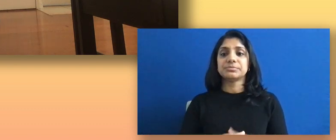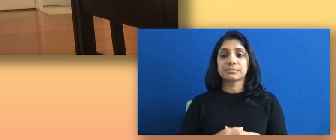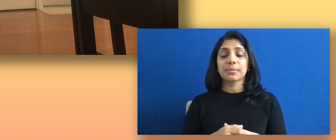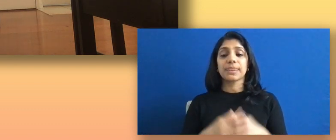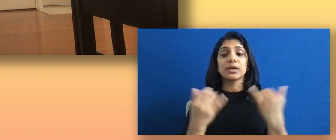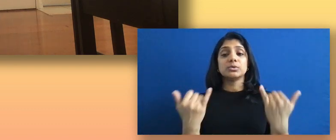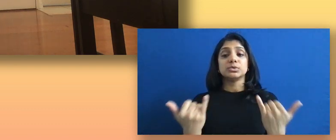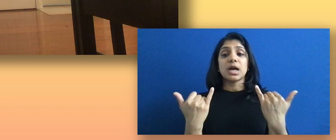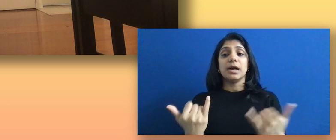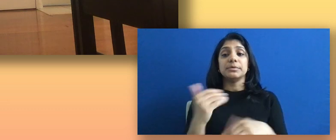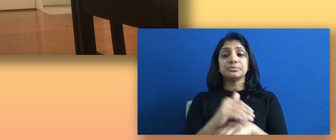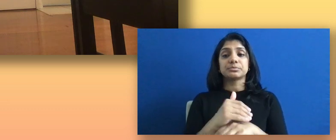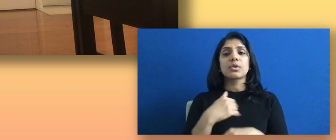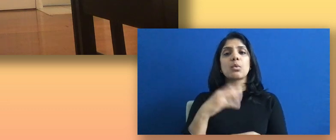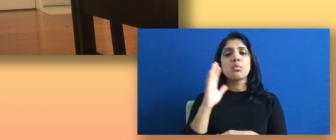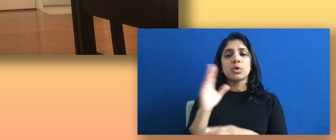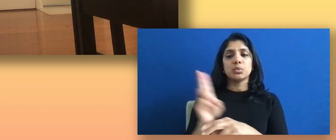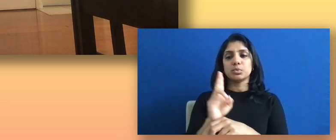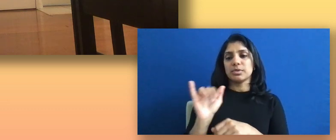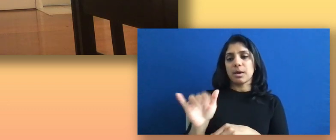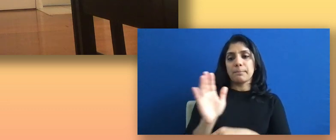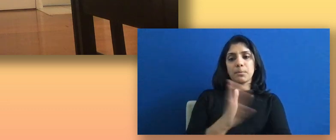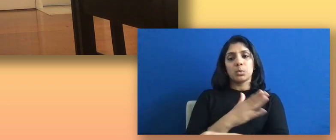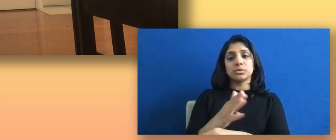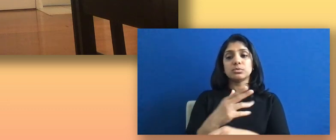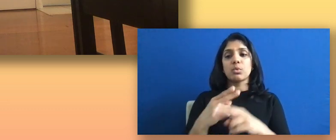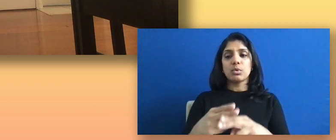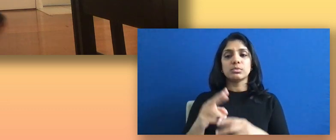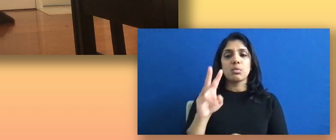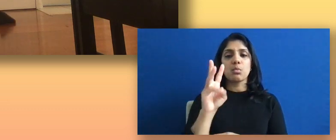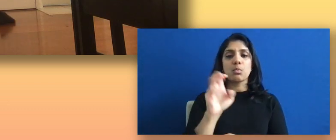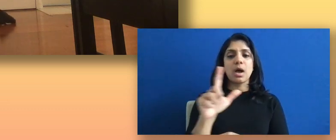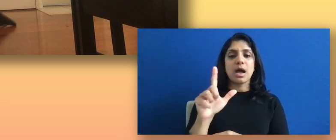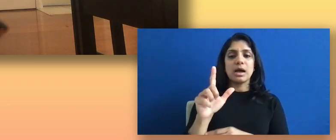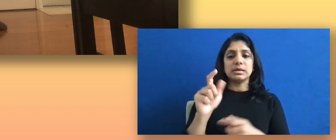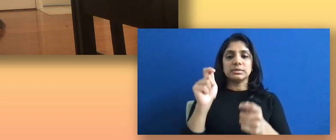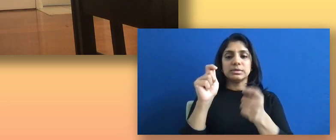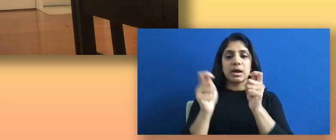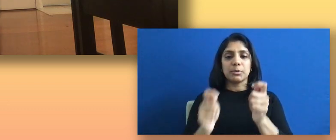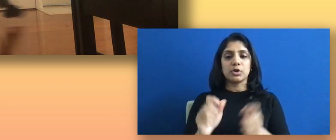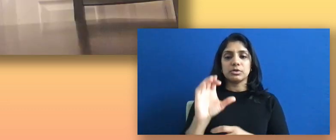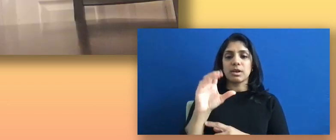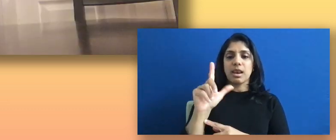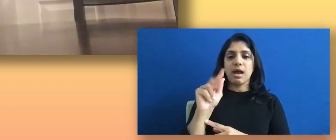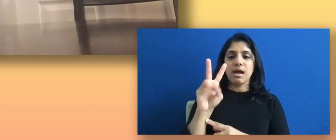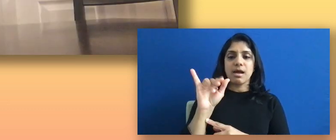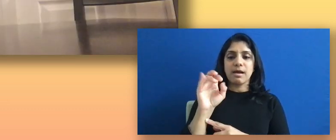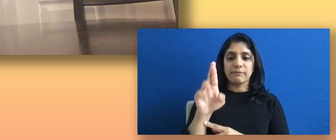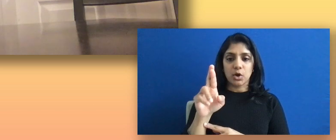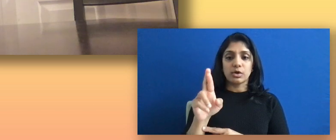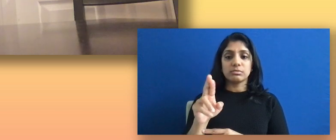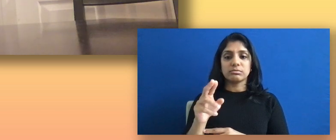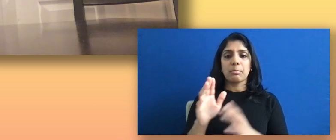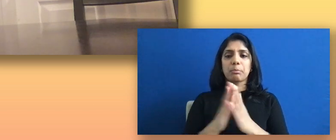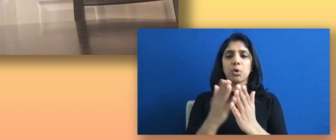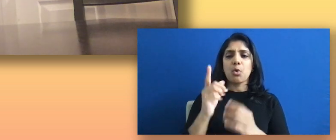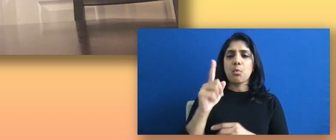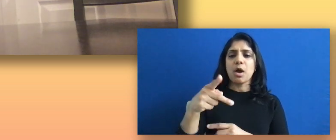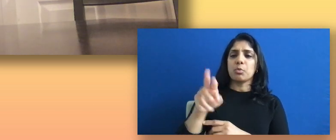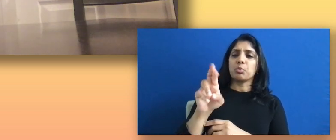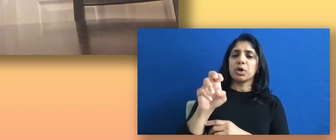Clavier, Book 1, Prelude number 12 in F minor. There's this